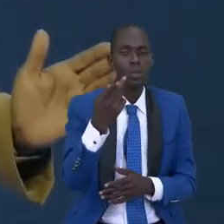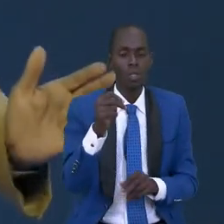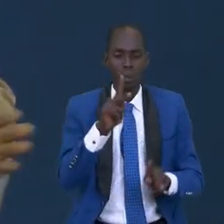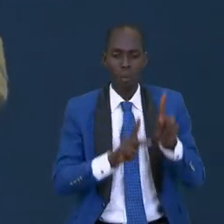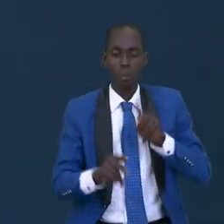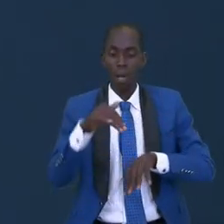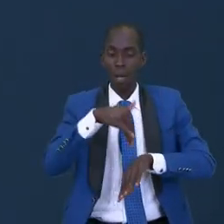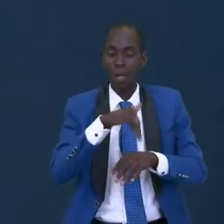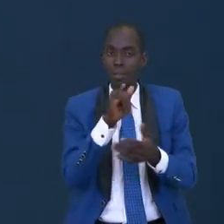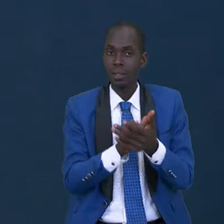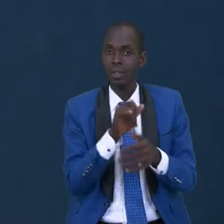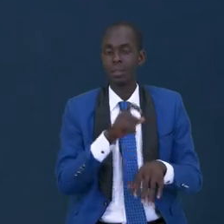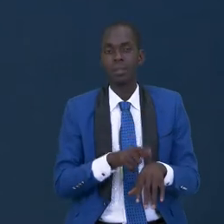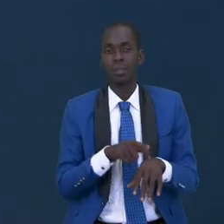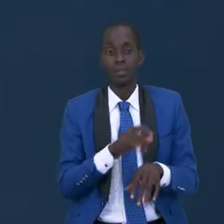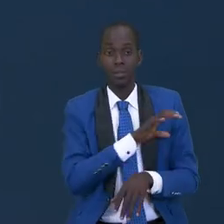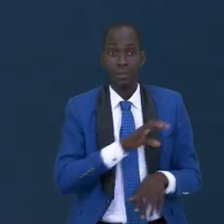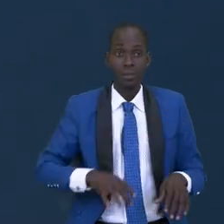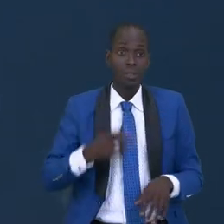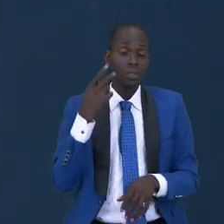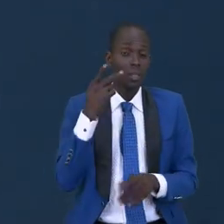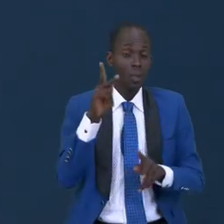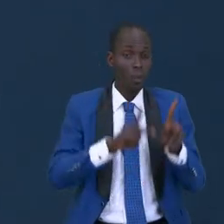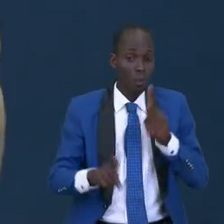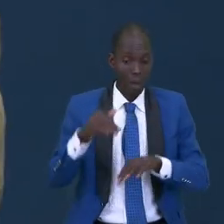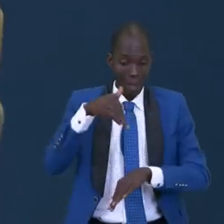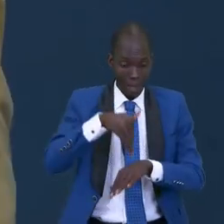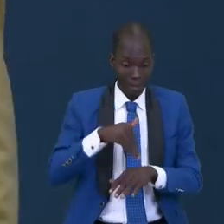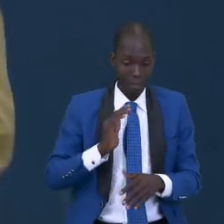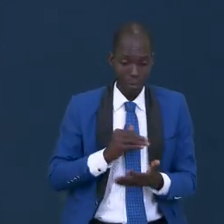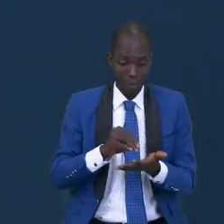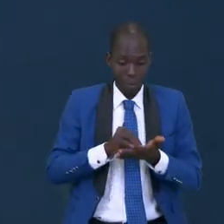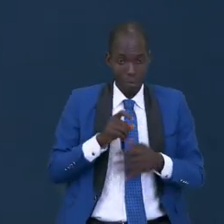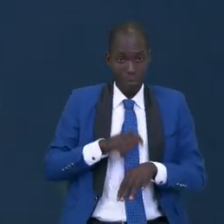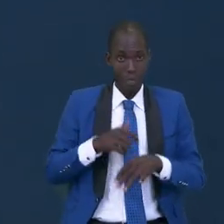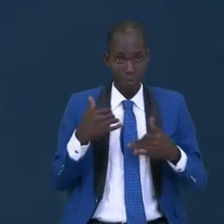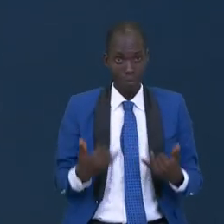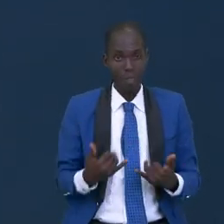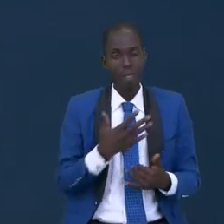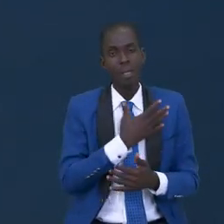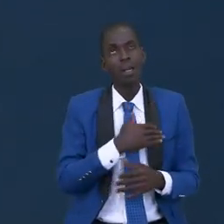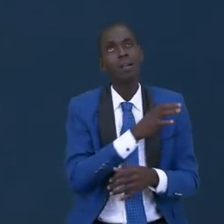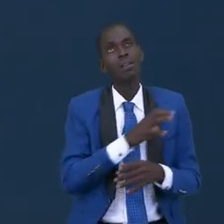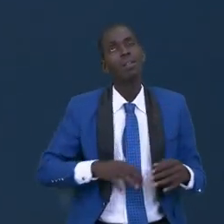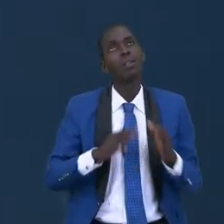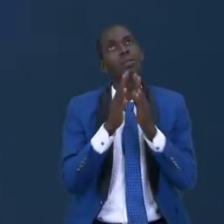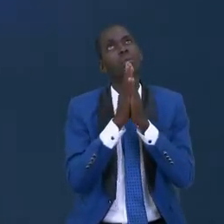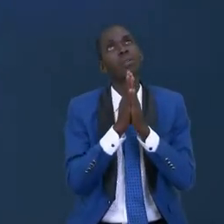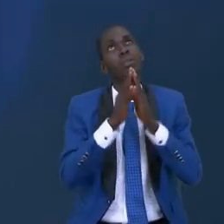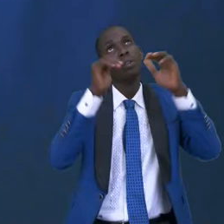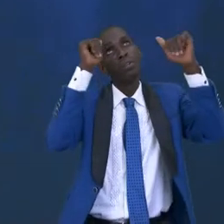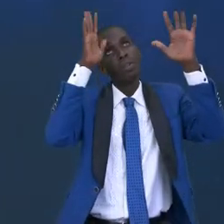time, he saw the people at this time. He said, Father, forgive